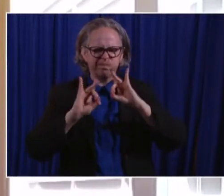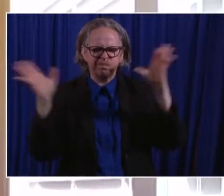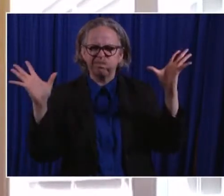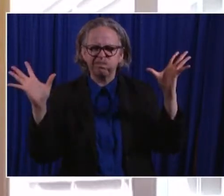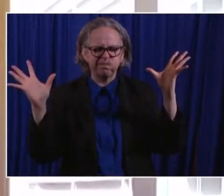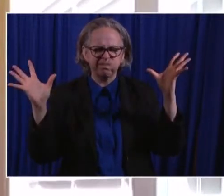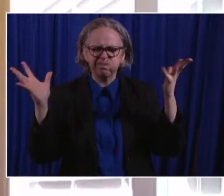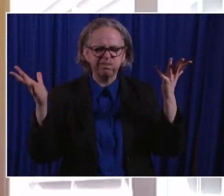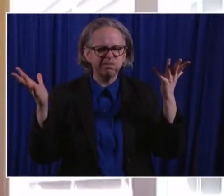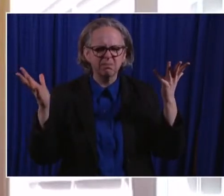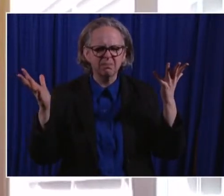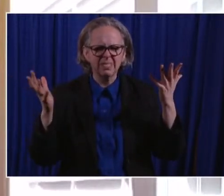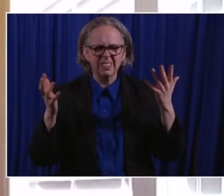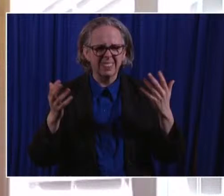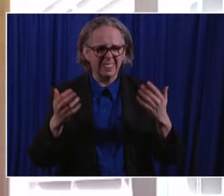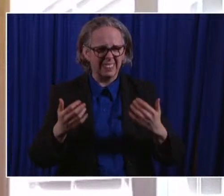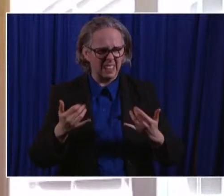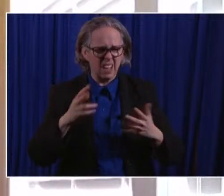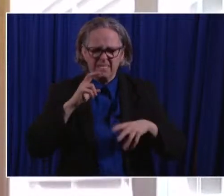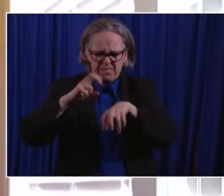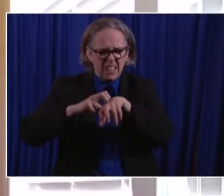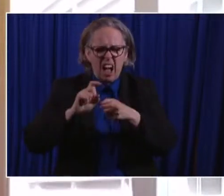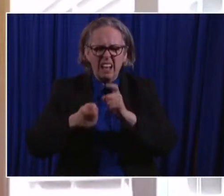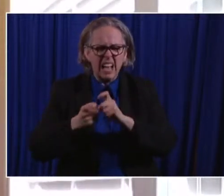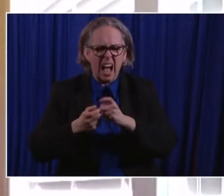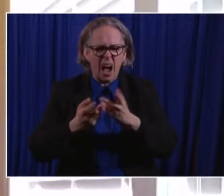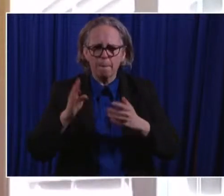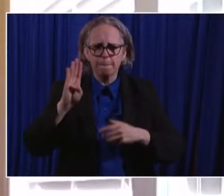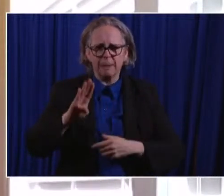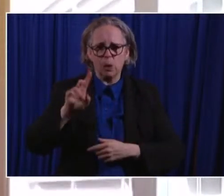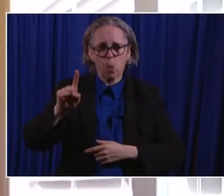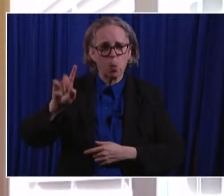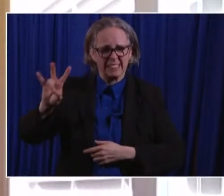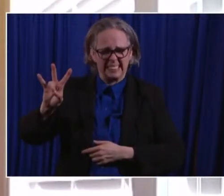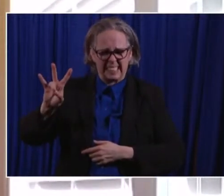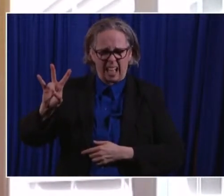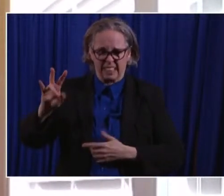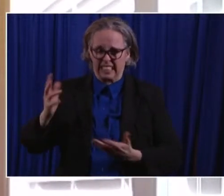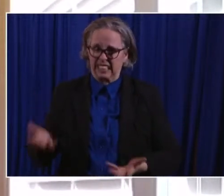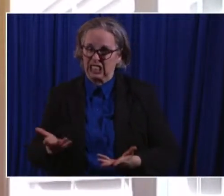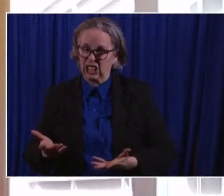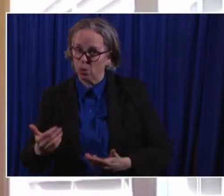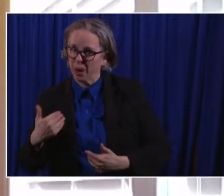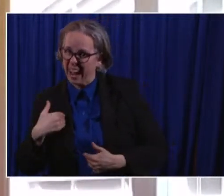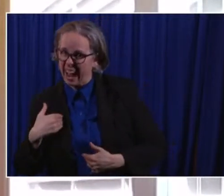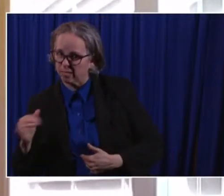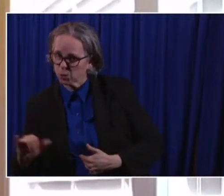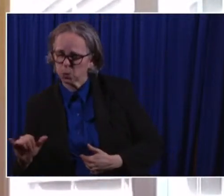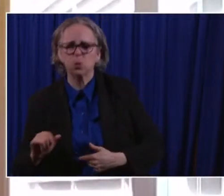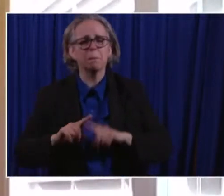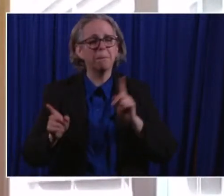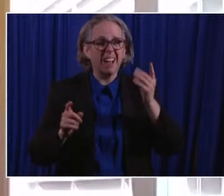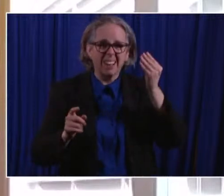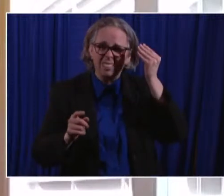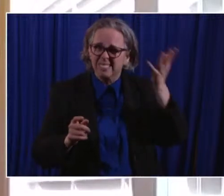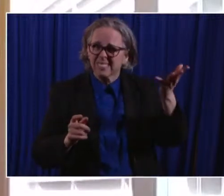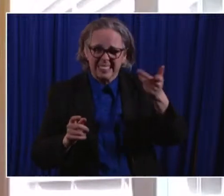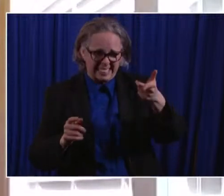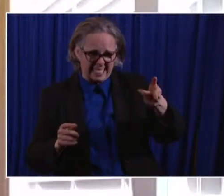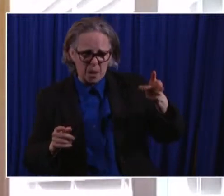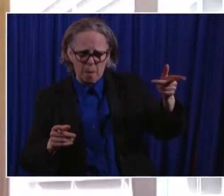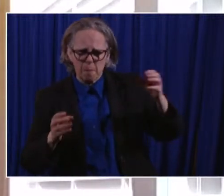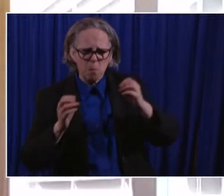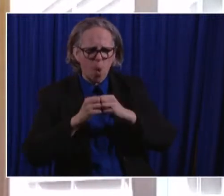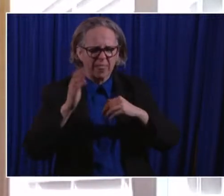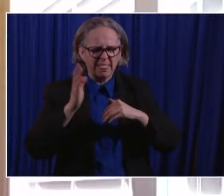the dominant variant in Ohio, B117, now has vaccines in the arms of more than 70% of its